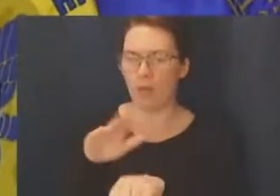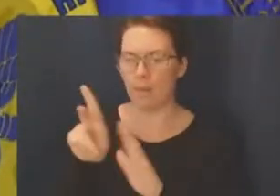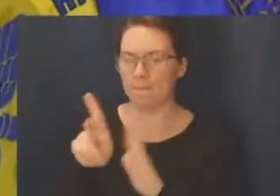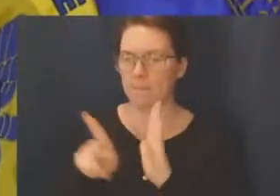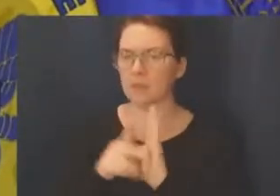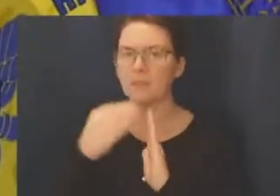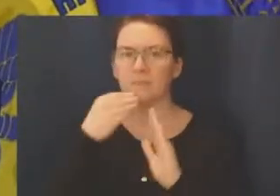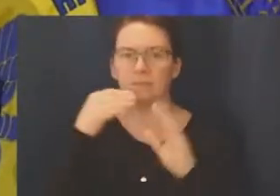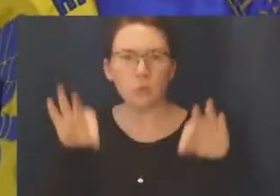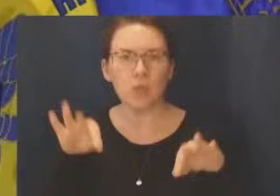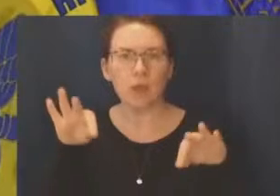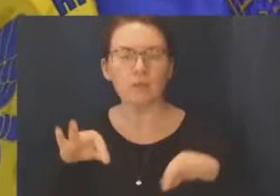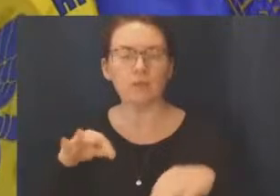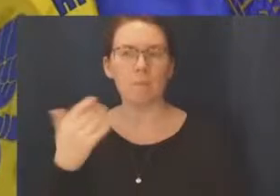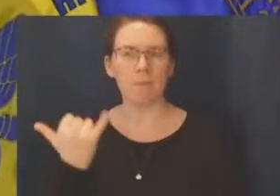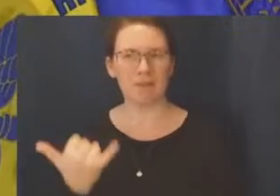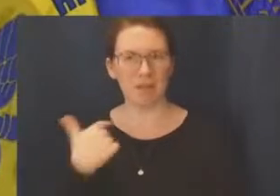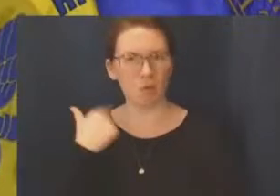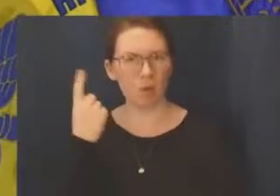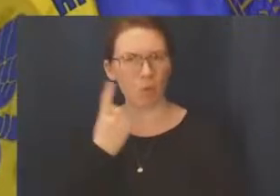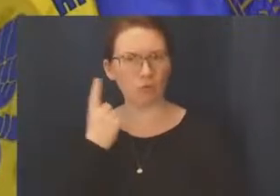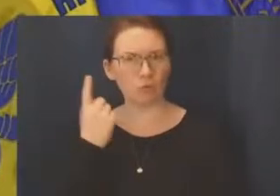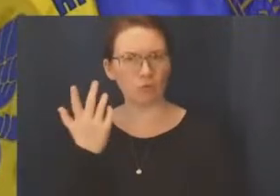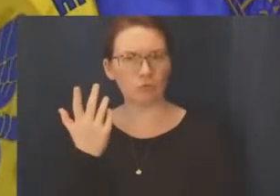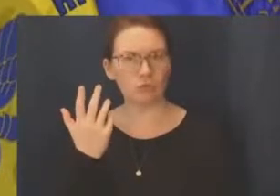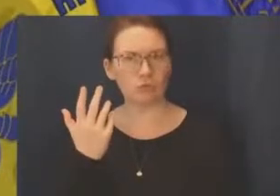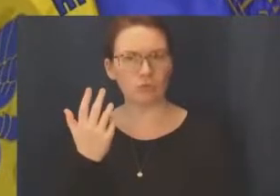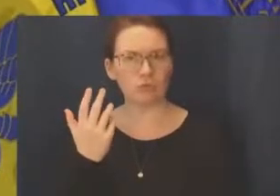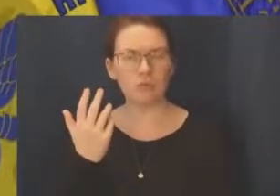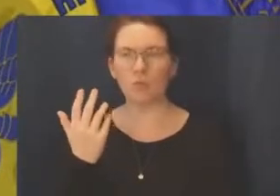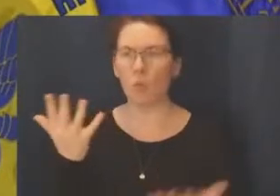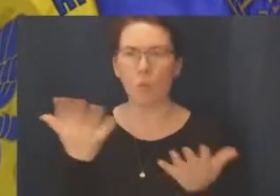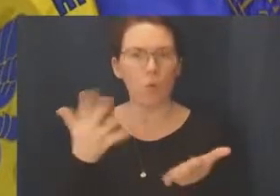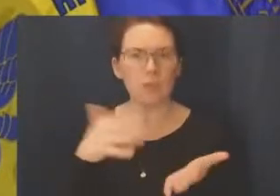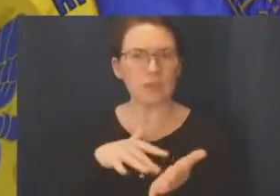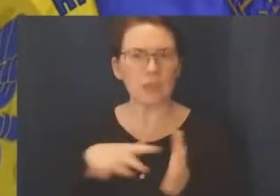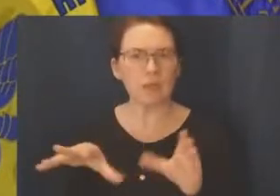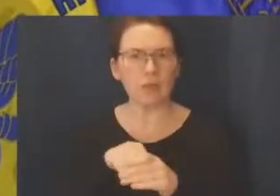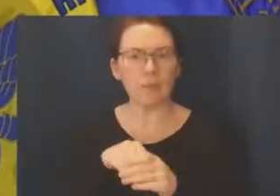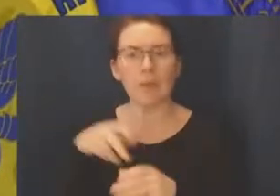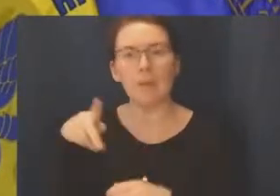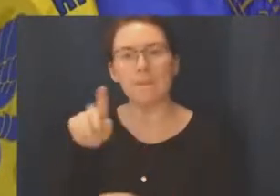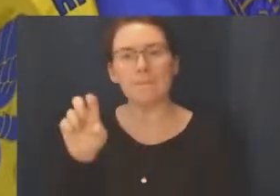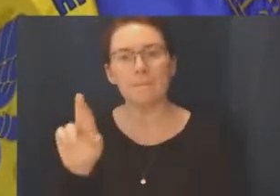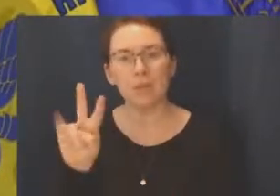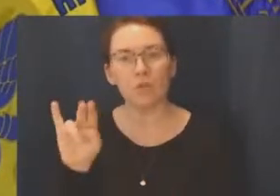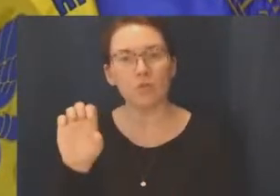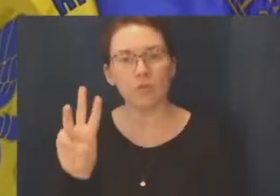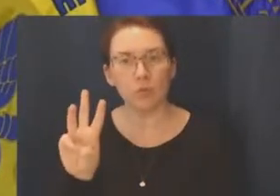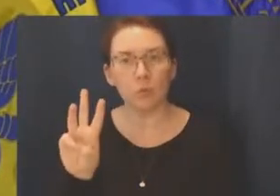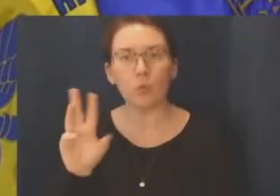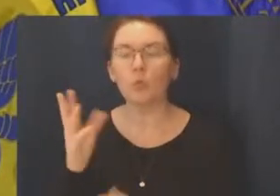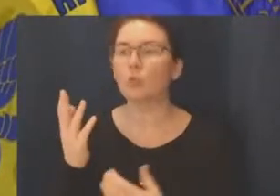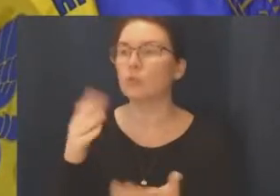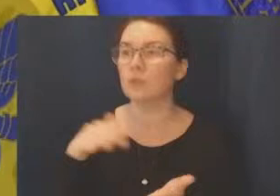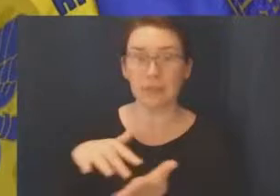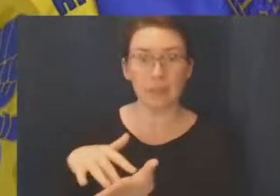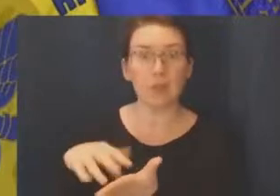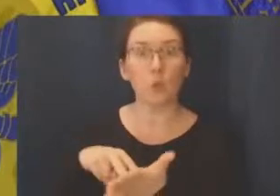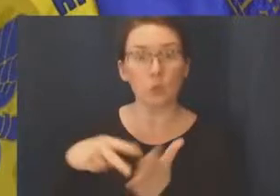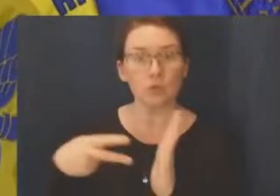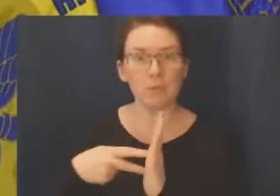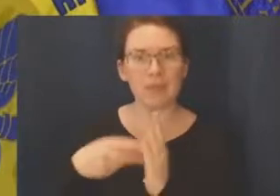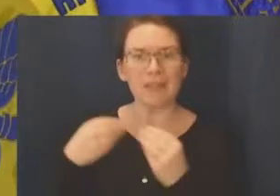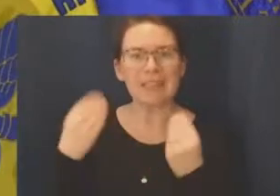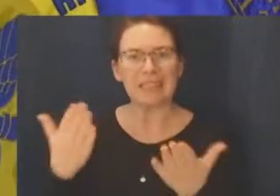entail. A peer-reviewed, placebo-controlled study would involve giving these children shots of crude oil